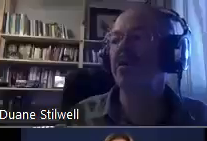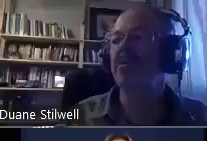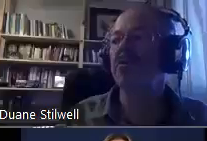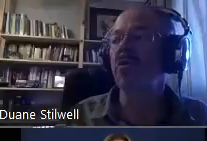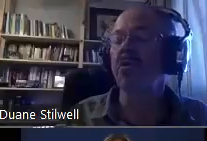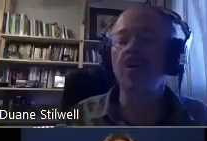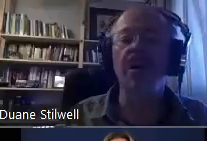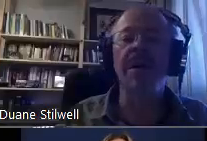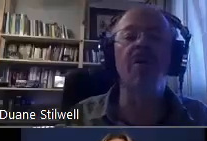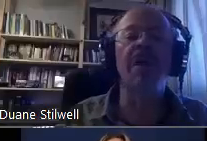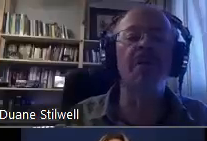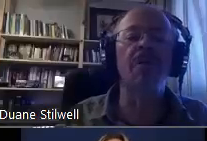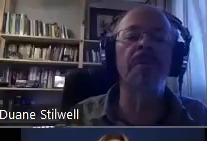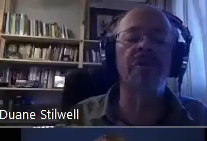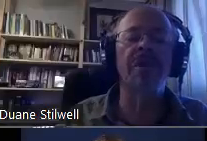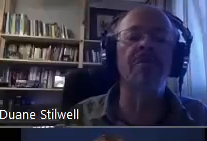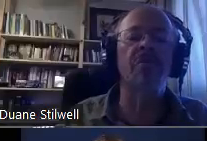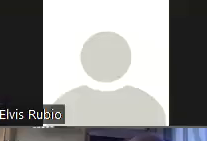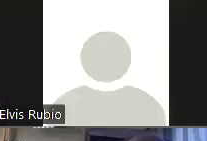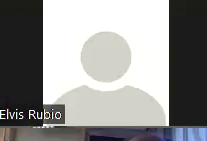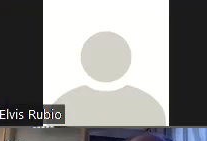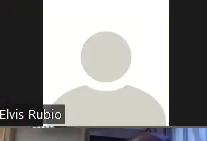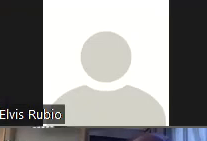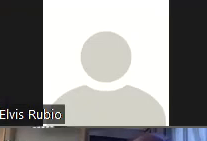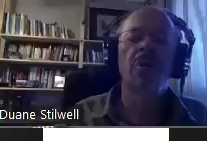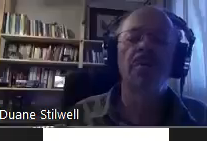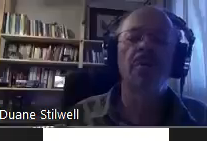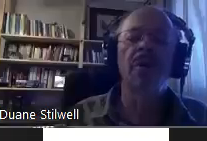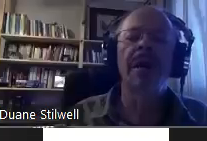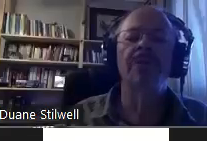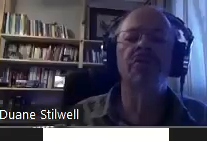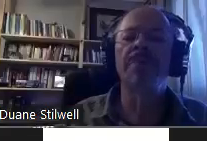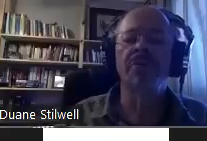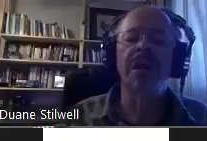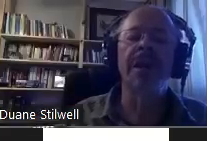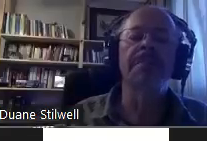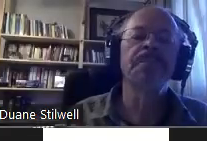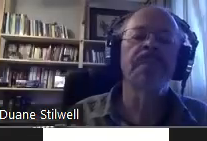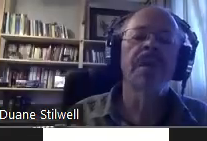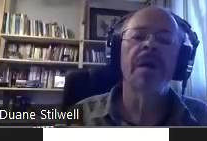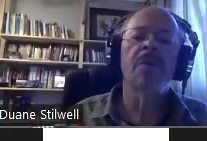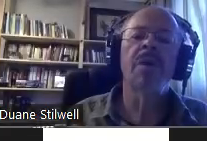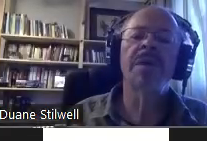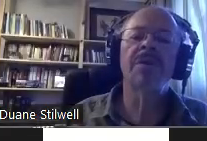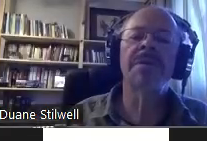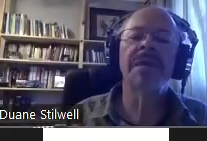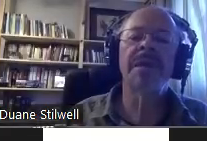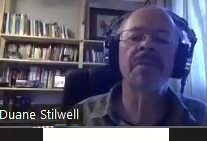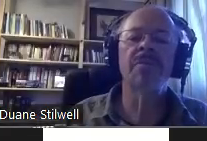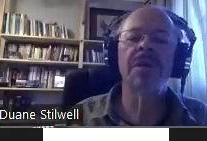the businesses though by zip code. So hopefully that answers the question. Was there other parts of the question that I missed?